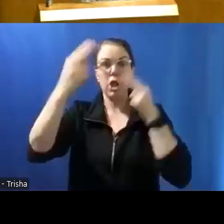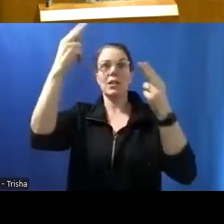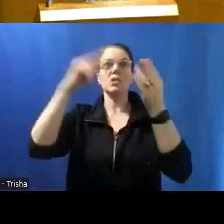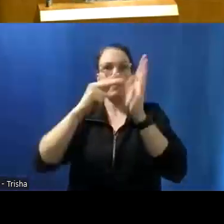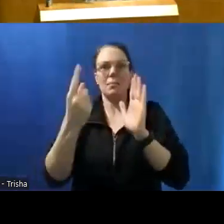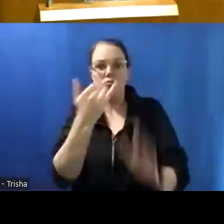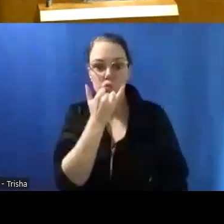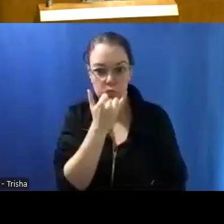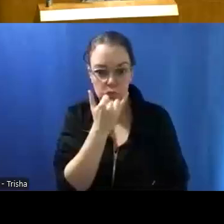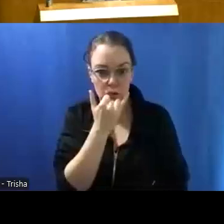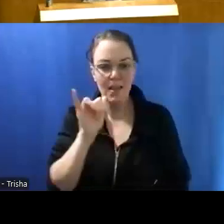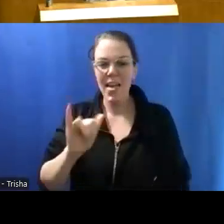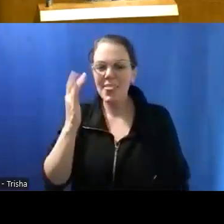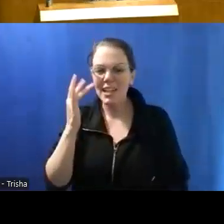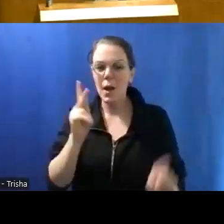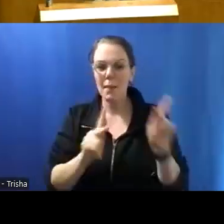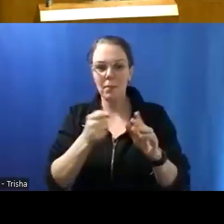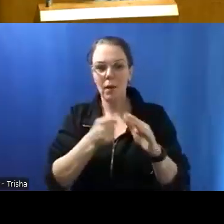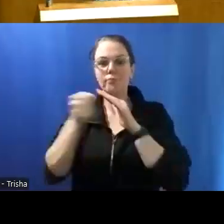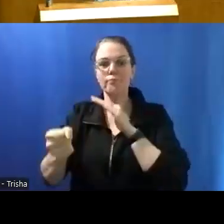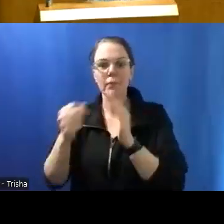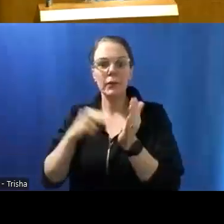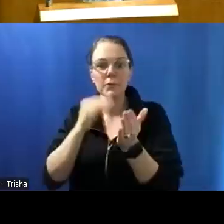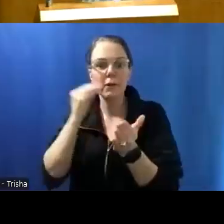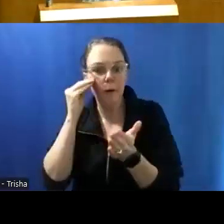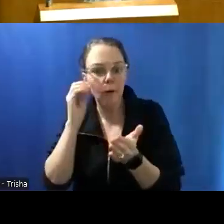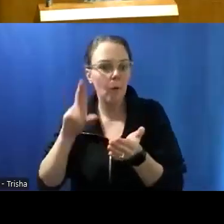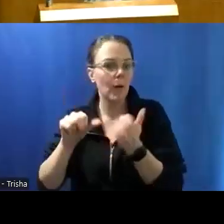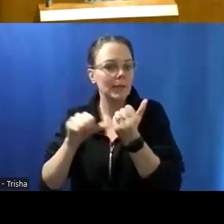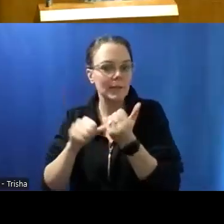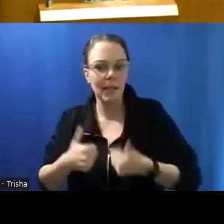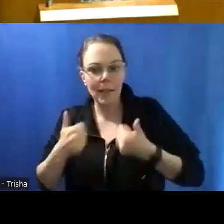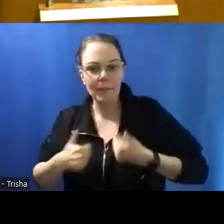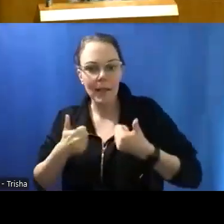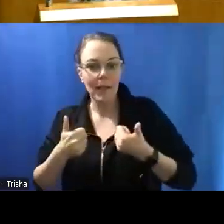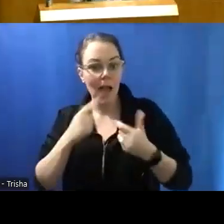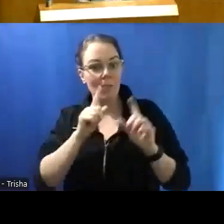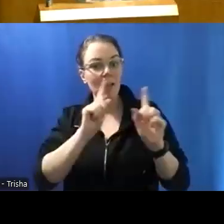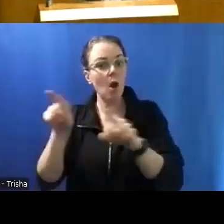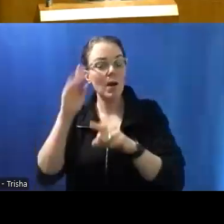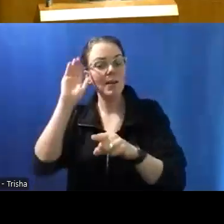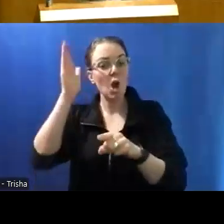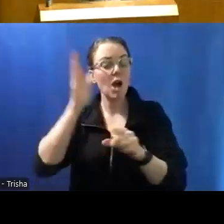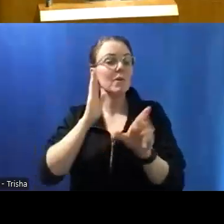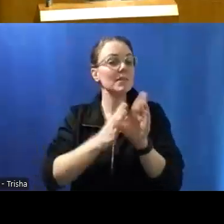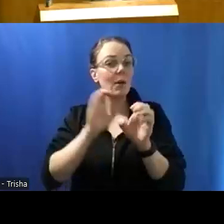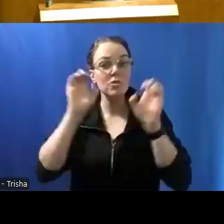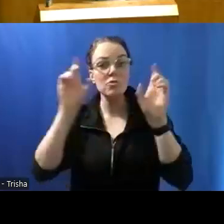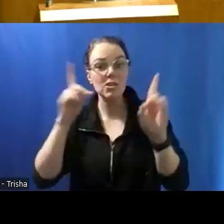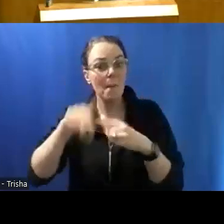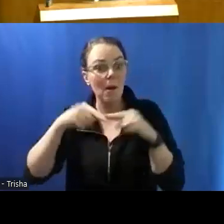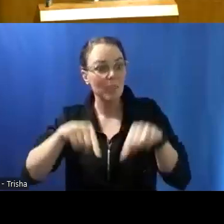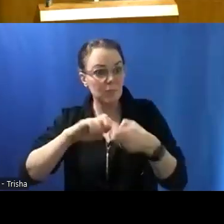why sometimes people go into nursing facilities or assisted living facilities and give talks, psychoeducational talks on this kind of